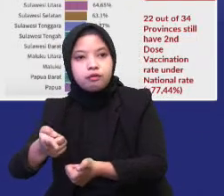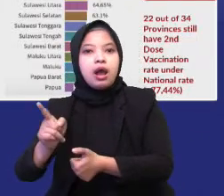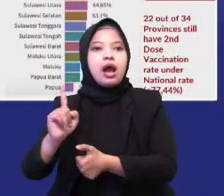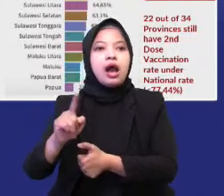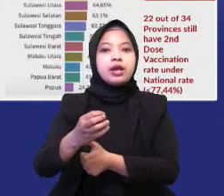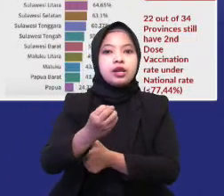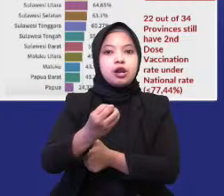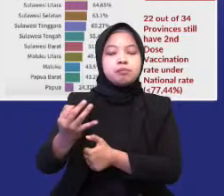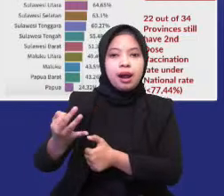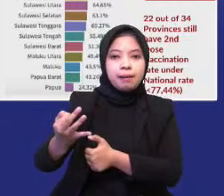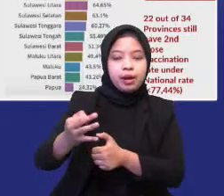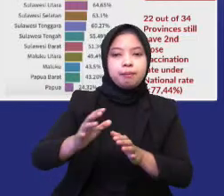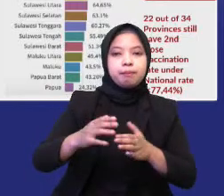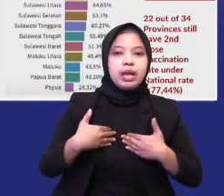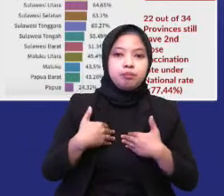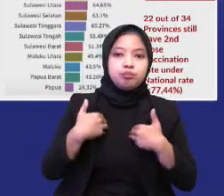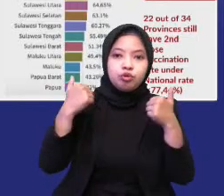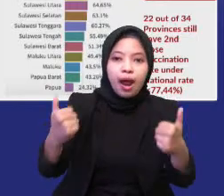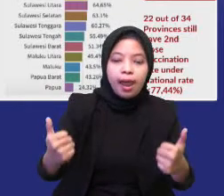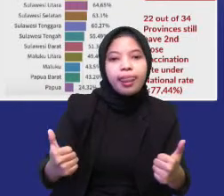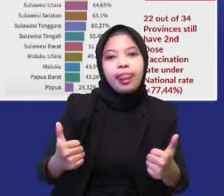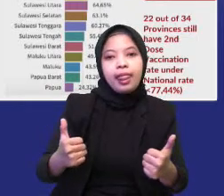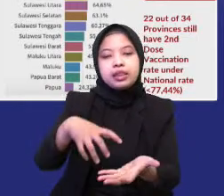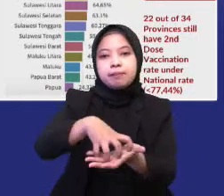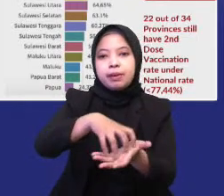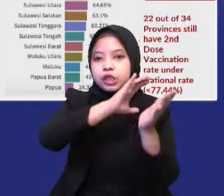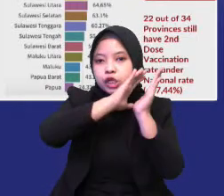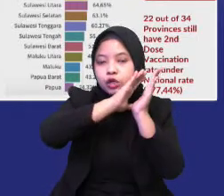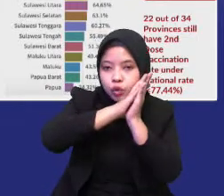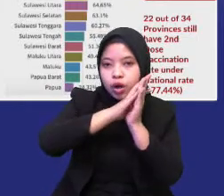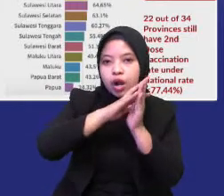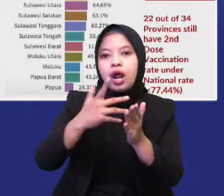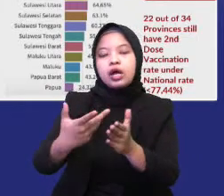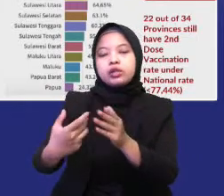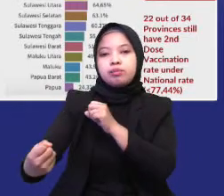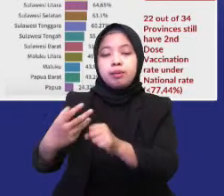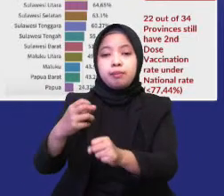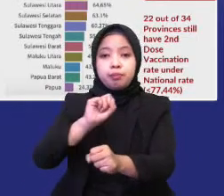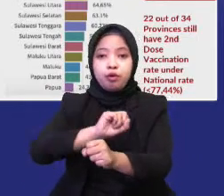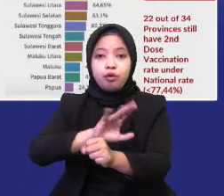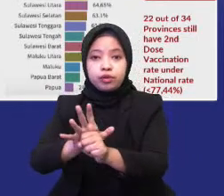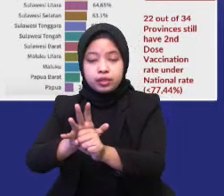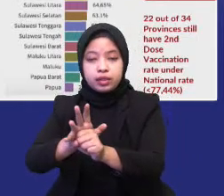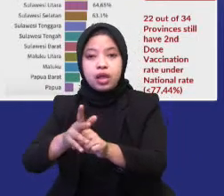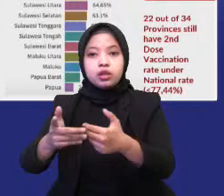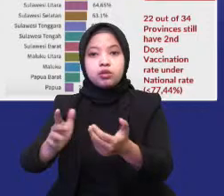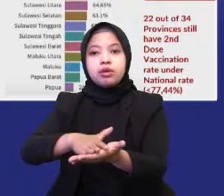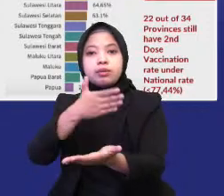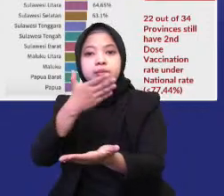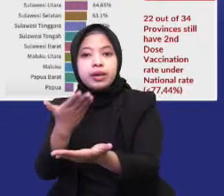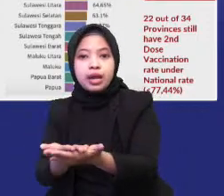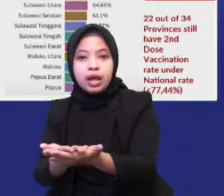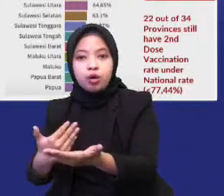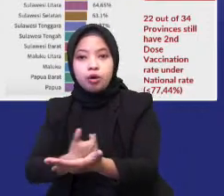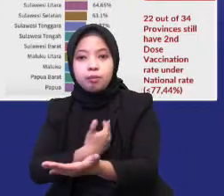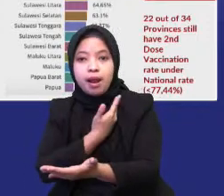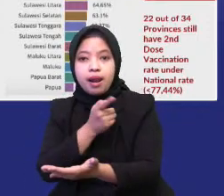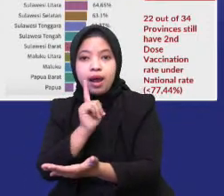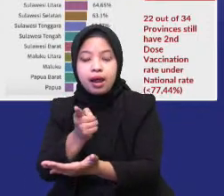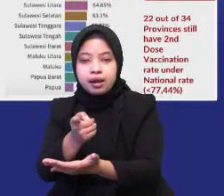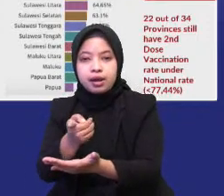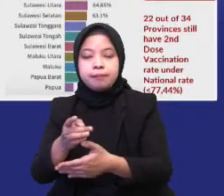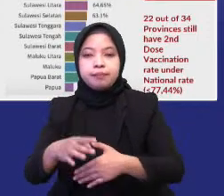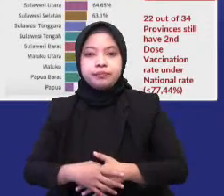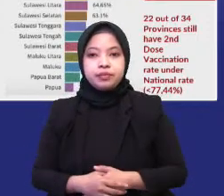death, recovery, BOR, to testing and positivity rate can be done by preventing transmission